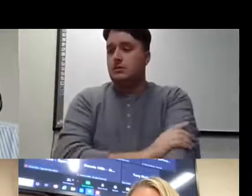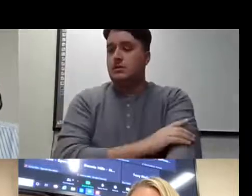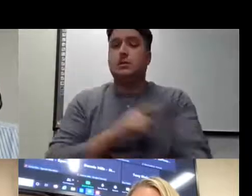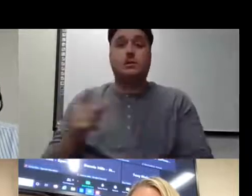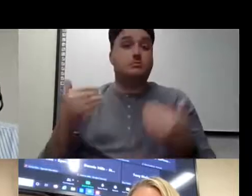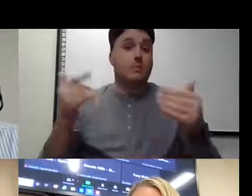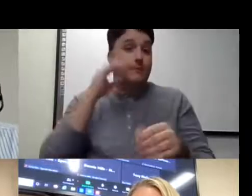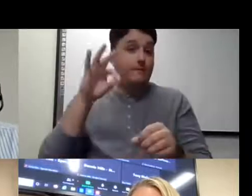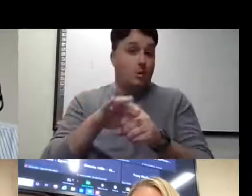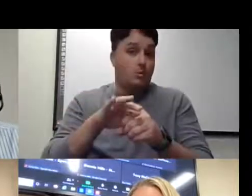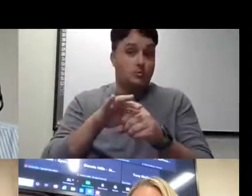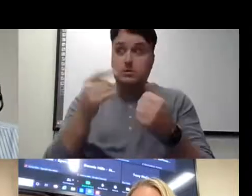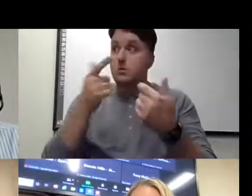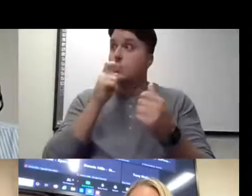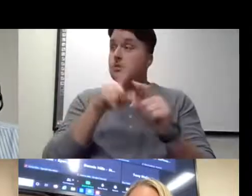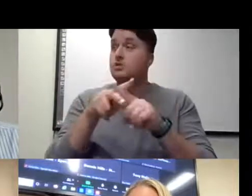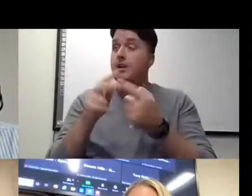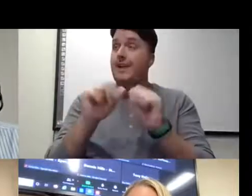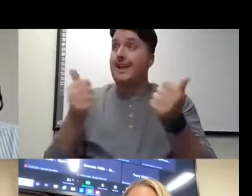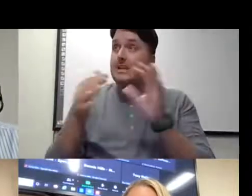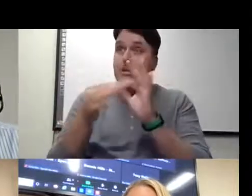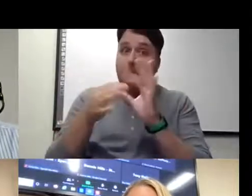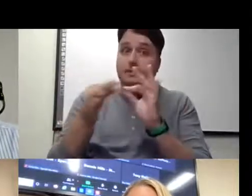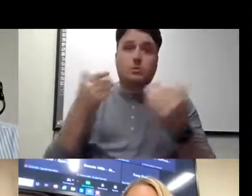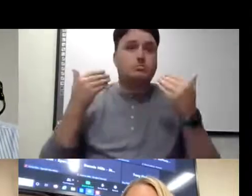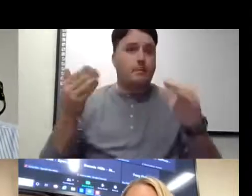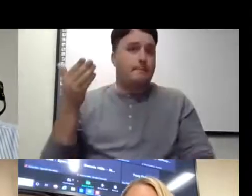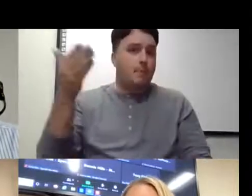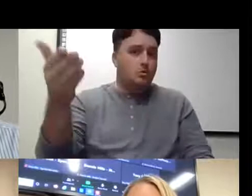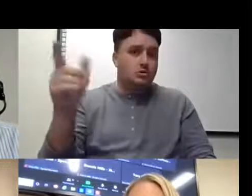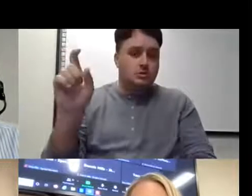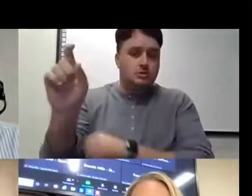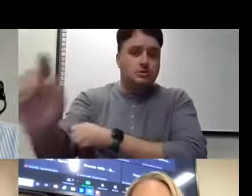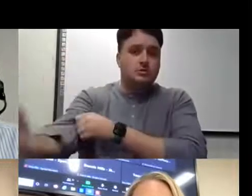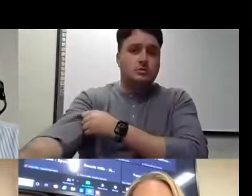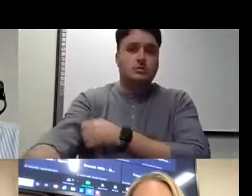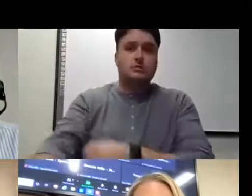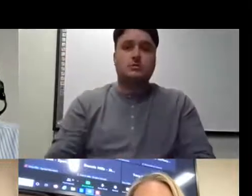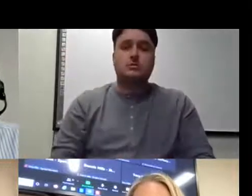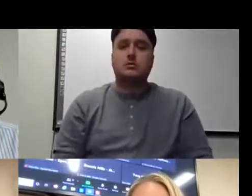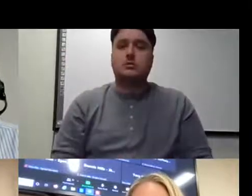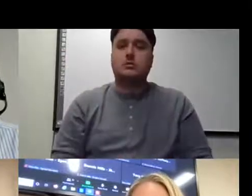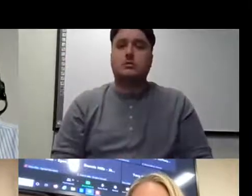Does anyone want to start with any comments or would like to make a motion on this item?